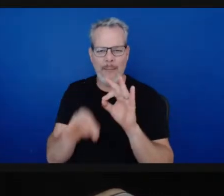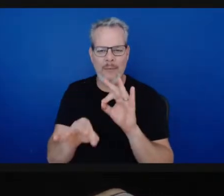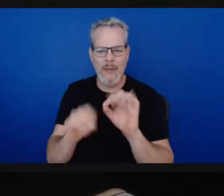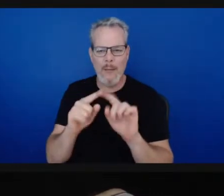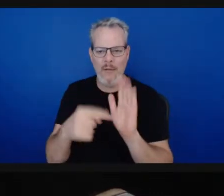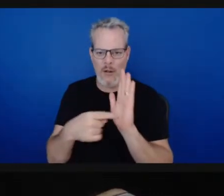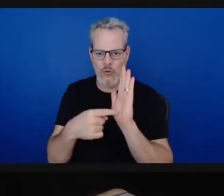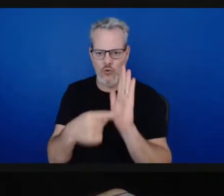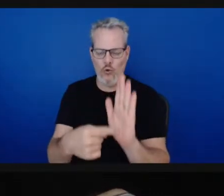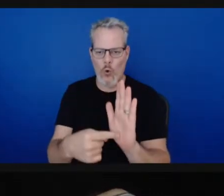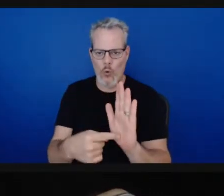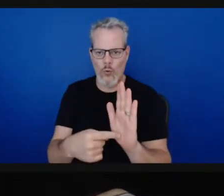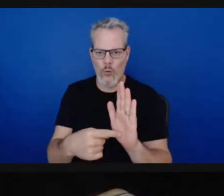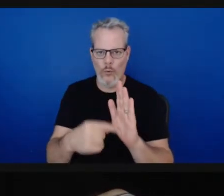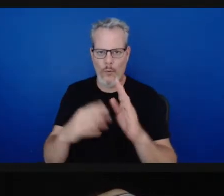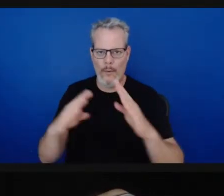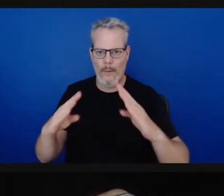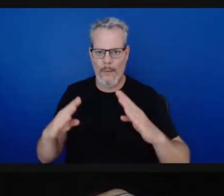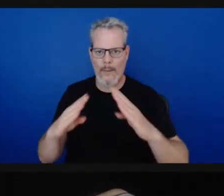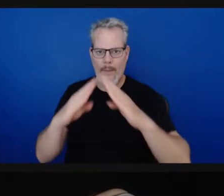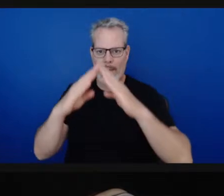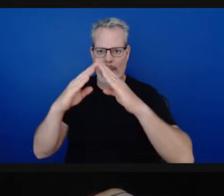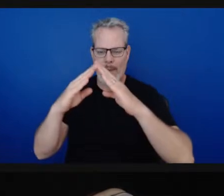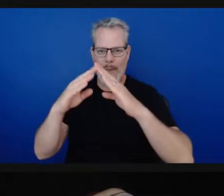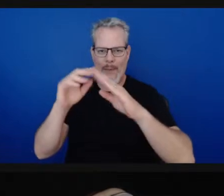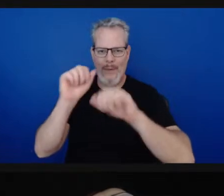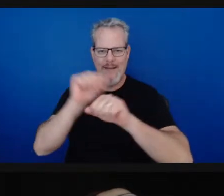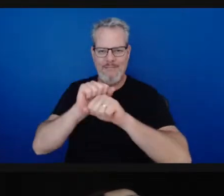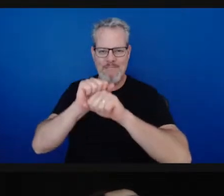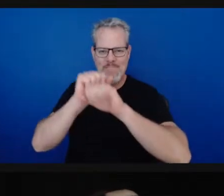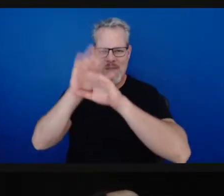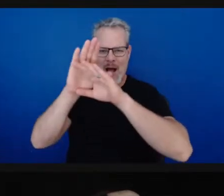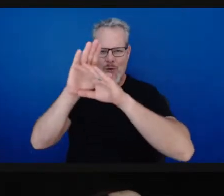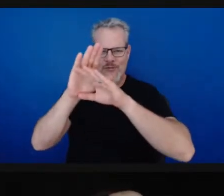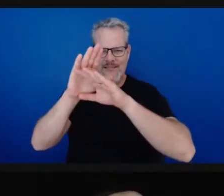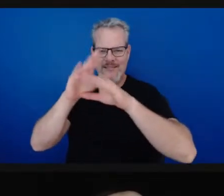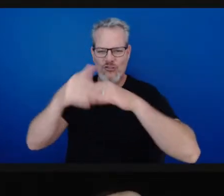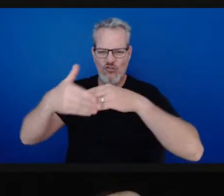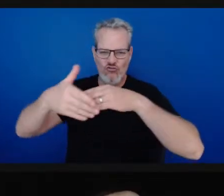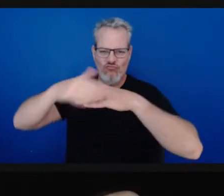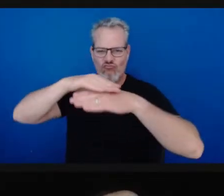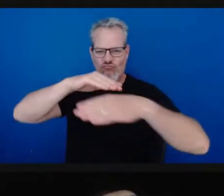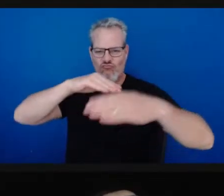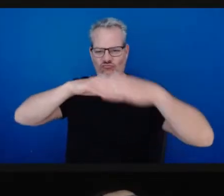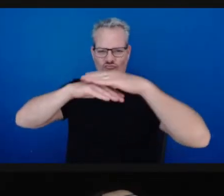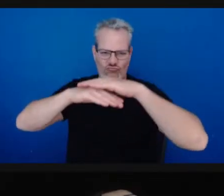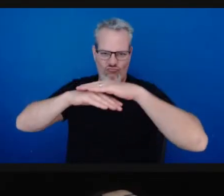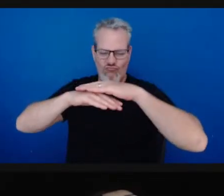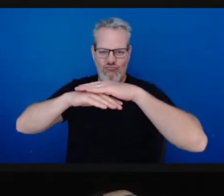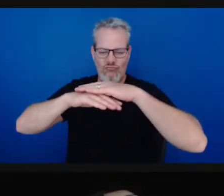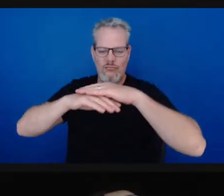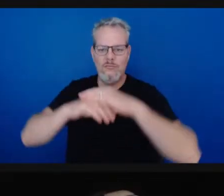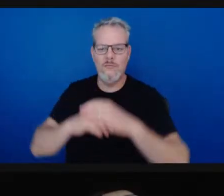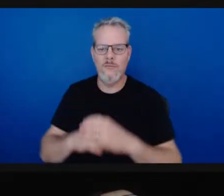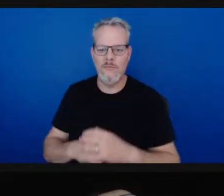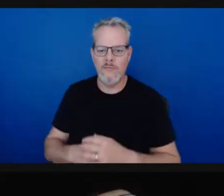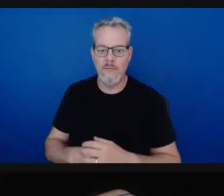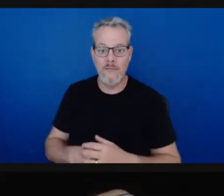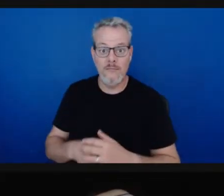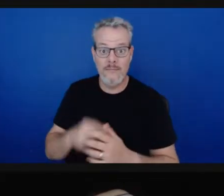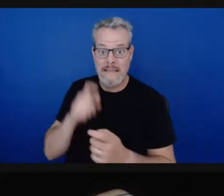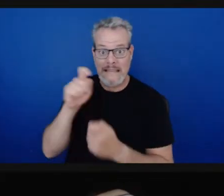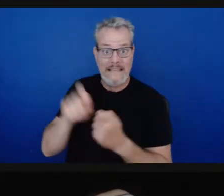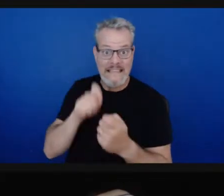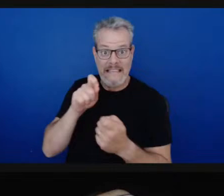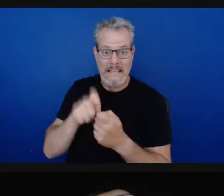this. Or I've superimposed the earthquakes on the cross section of the volcano. Now, this is not exact. This